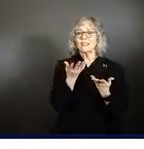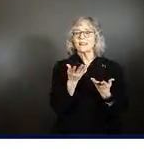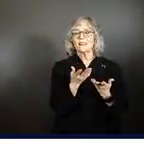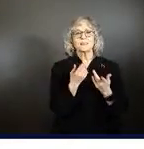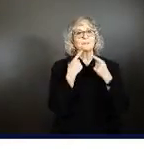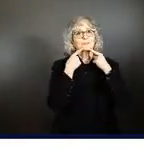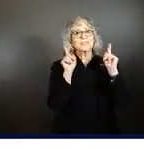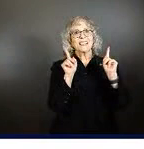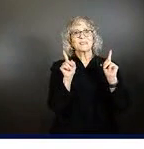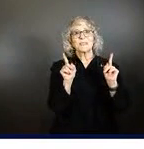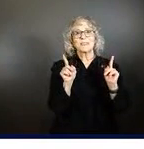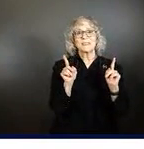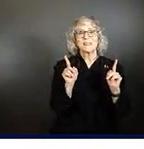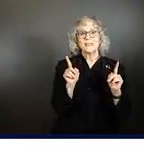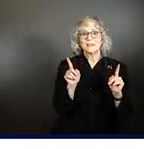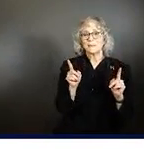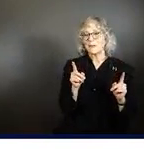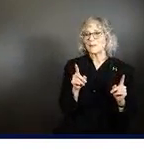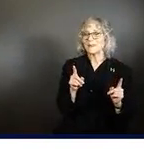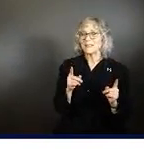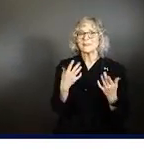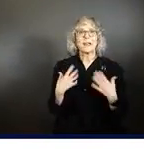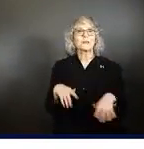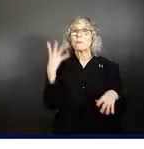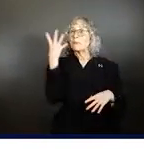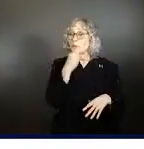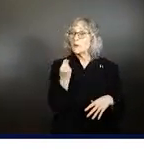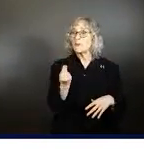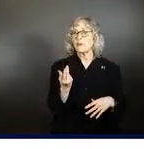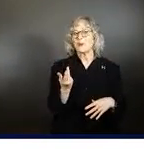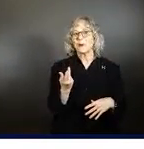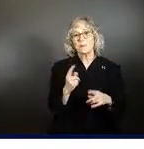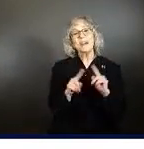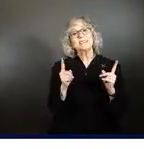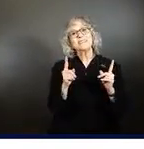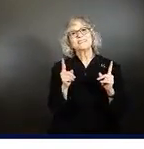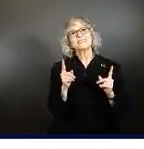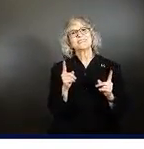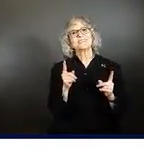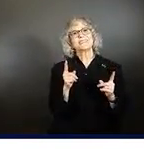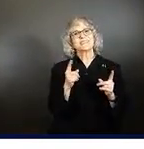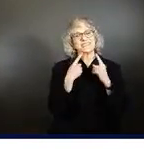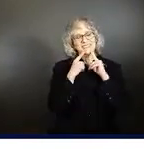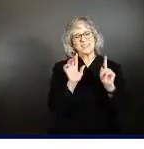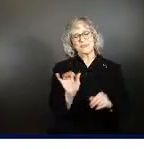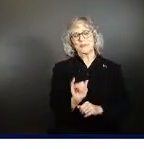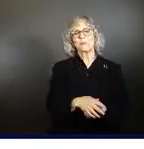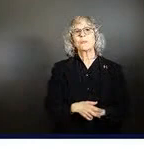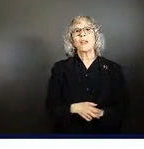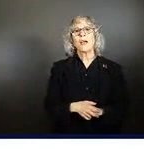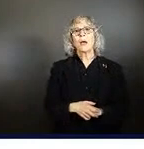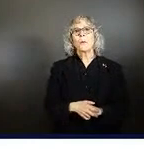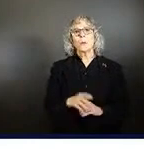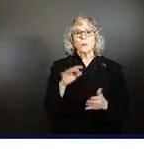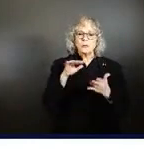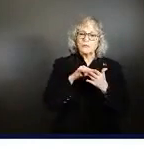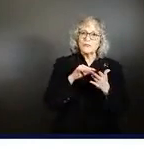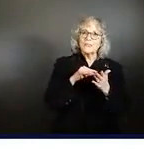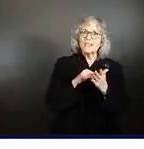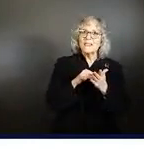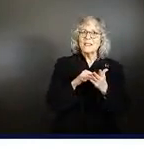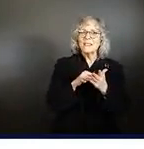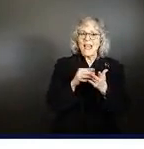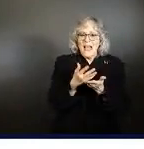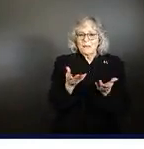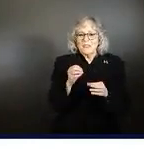Successful doesn't even say anything because they're beautiful. So as we said, we're going to study objects in our solar system, and for Jupiter, one of the